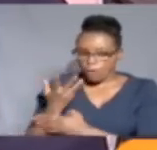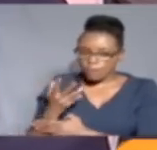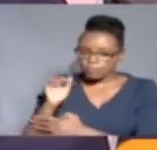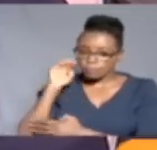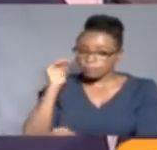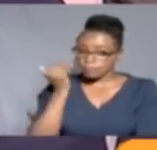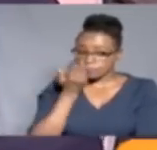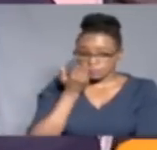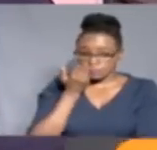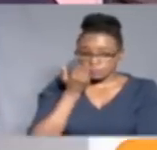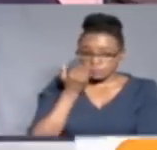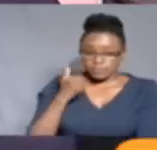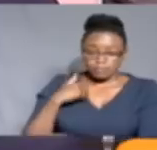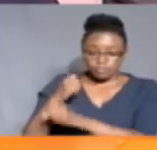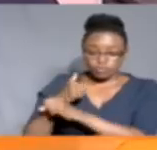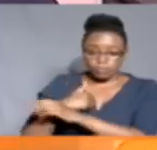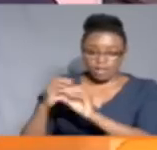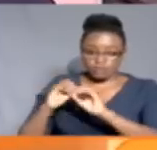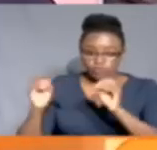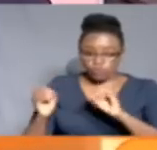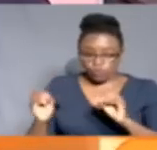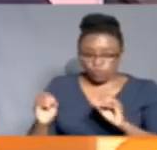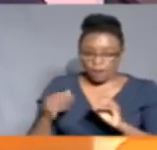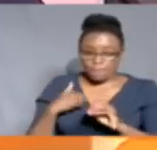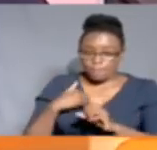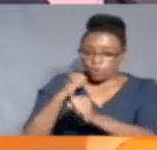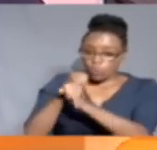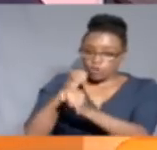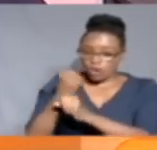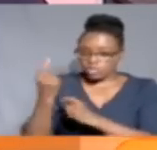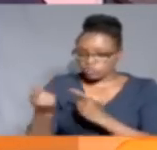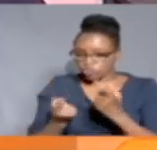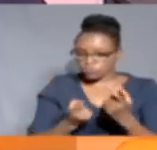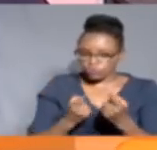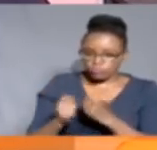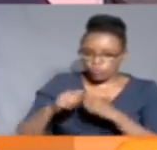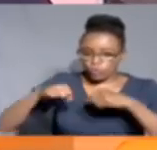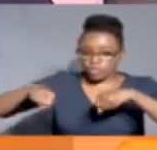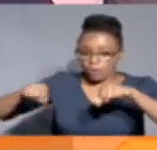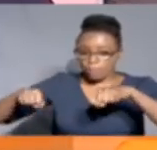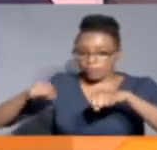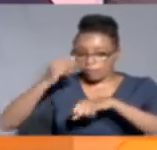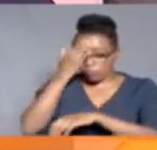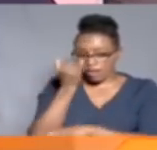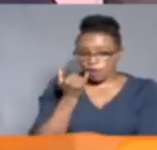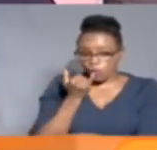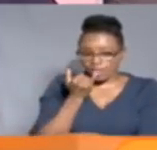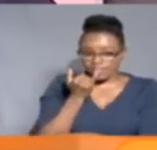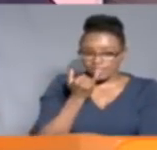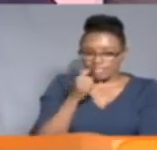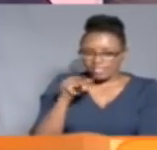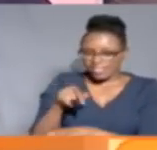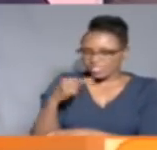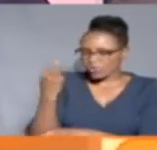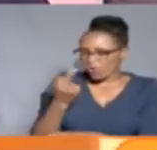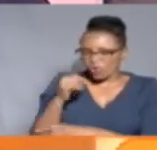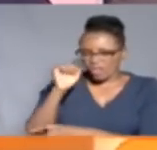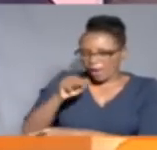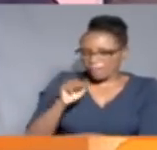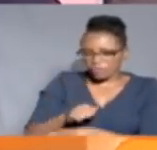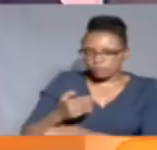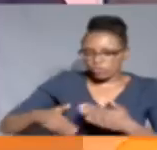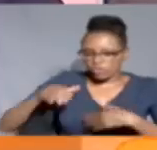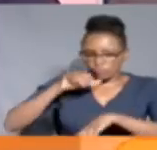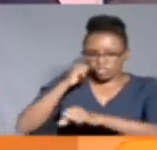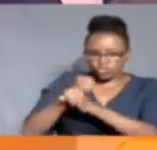minisiolo, mi sina kazi pale. Nilikuwa nafanya kazi na boda boda, cause hiyo tu ndo inaweza nipea job,